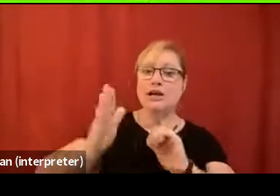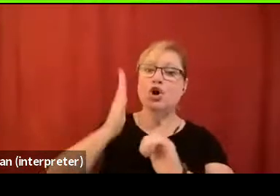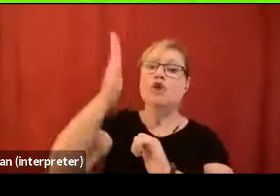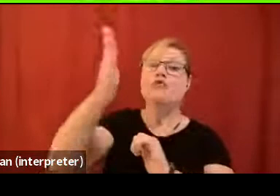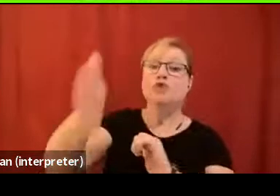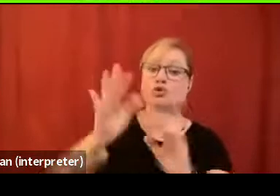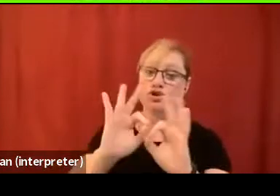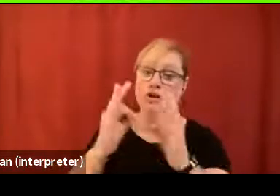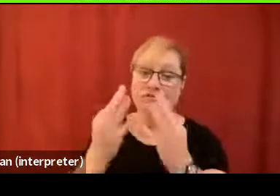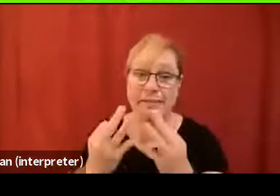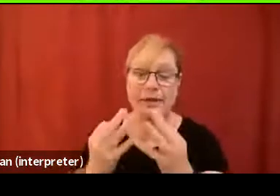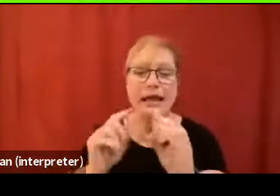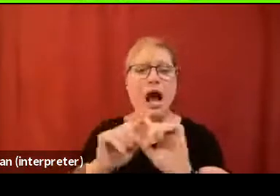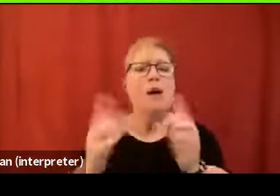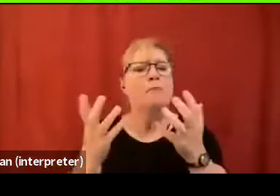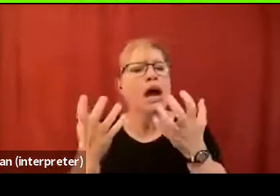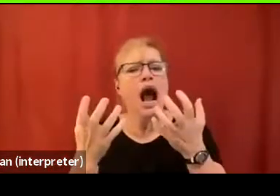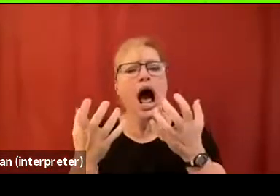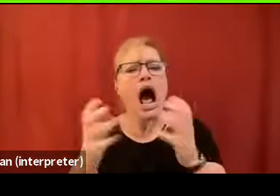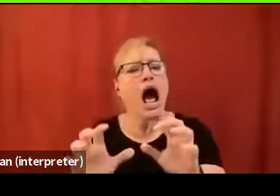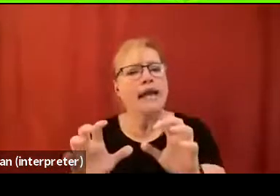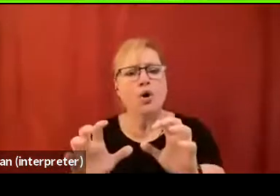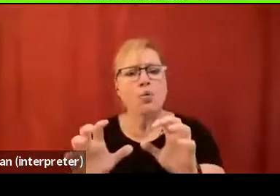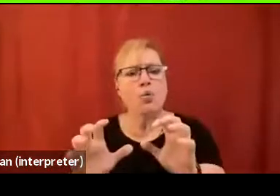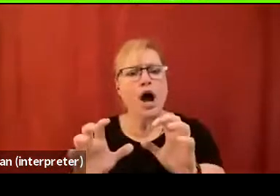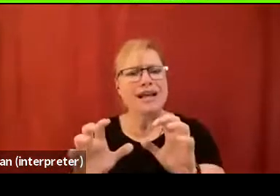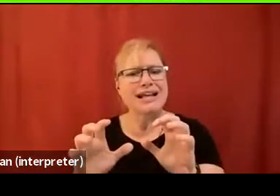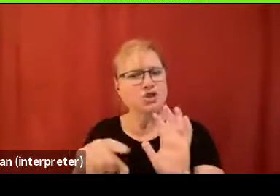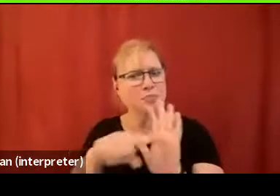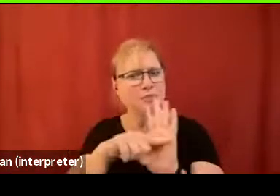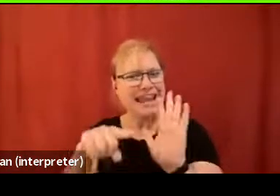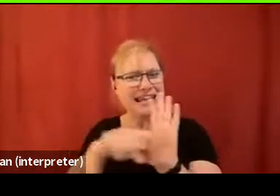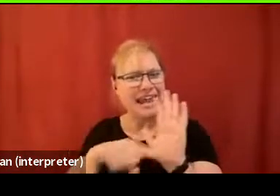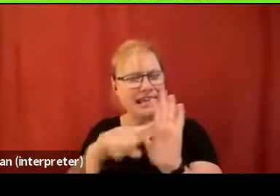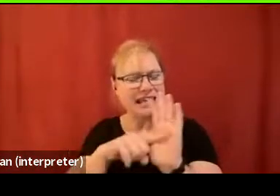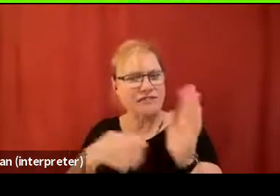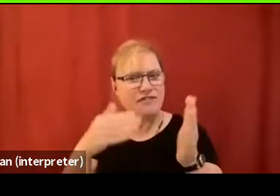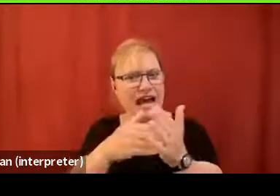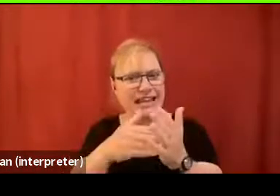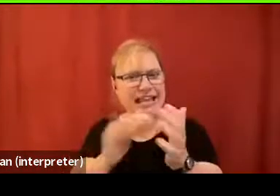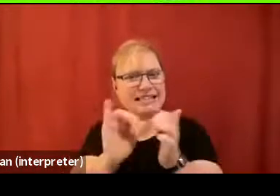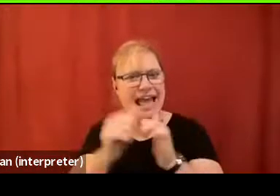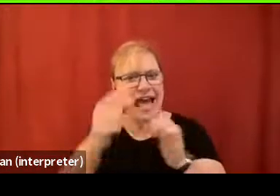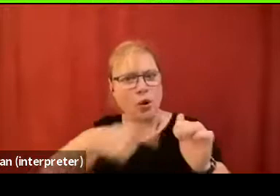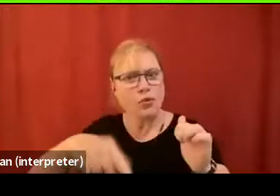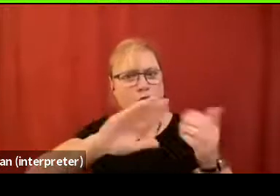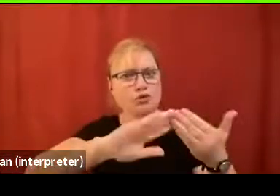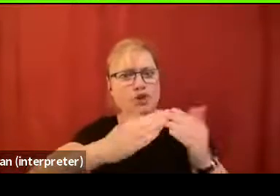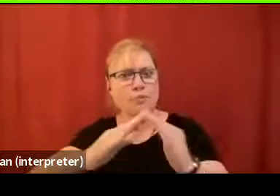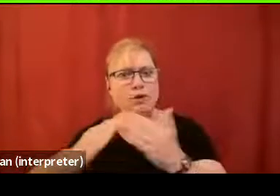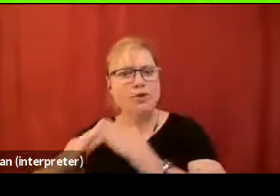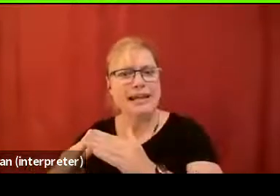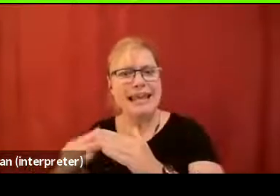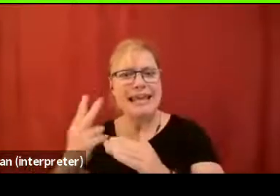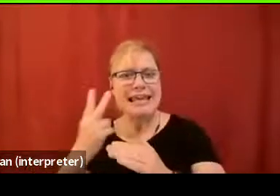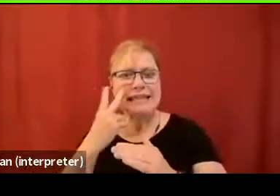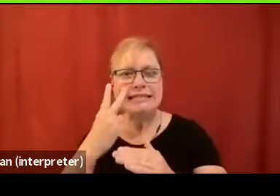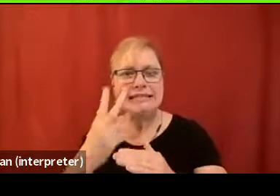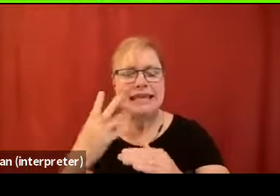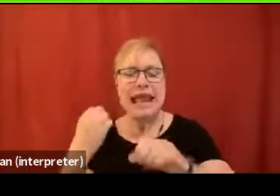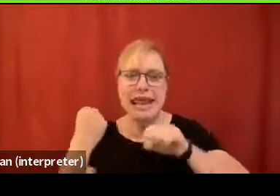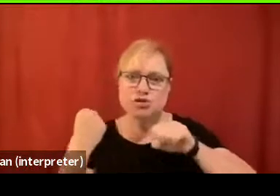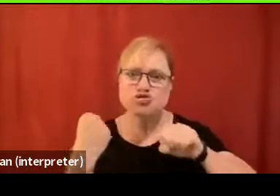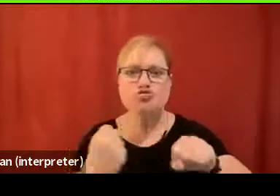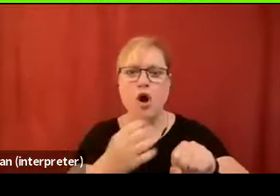whole. But I don't want us to downplay the way those communities see a strong woman or see